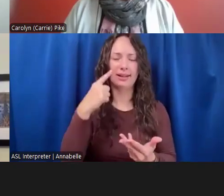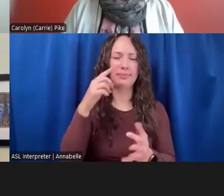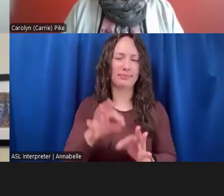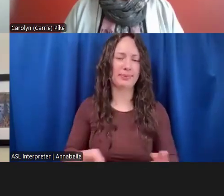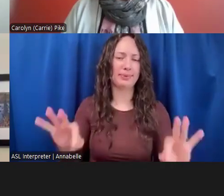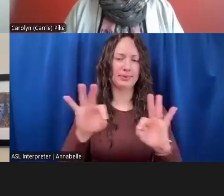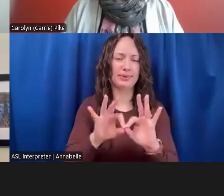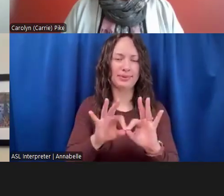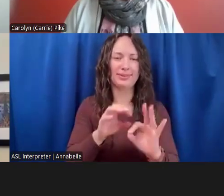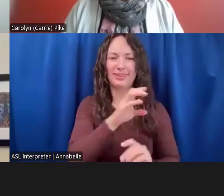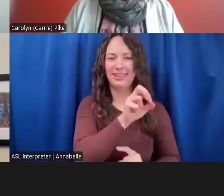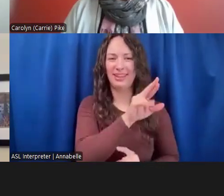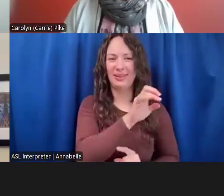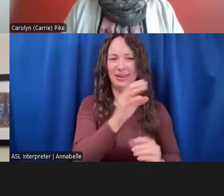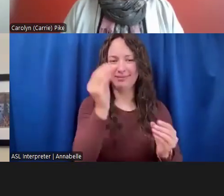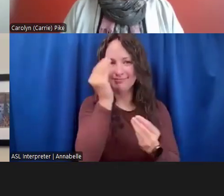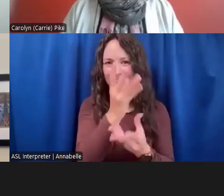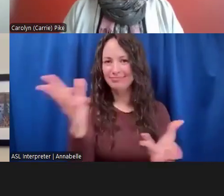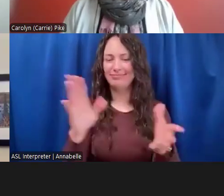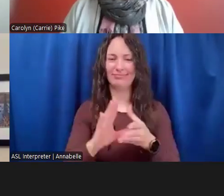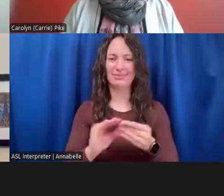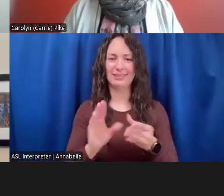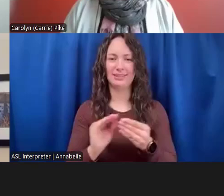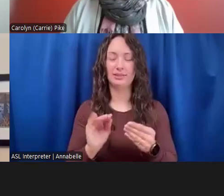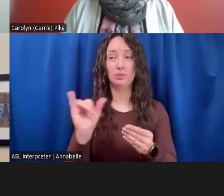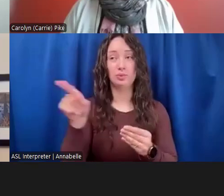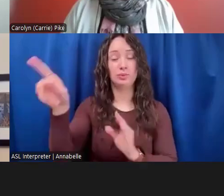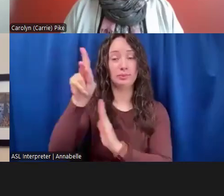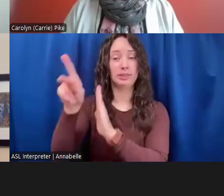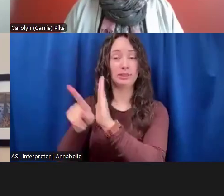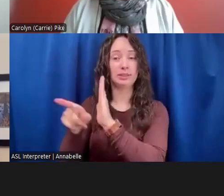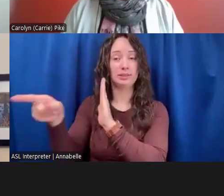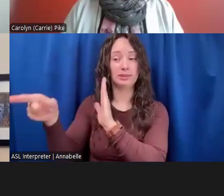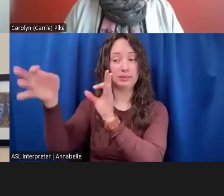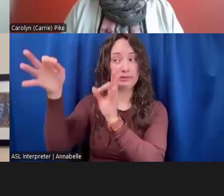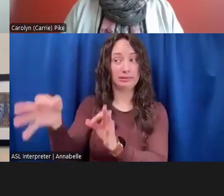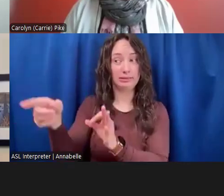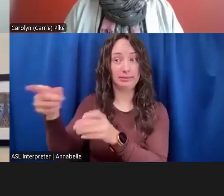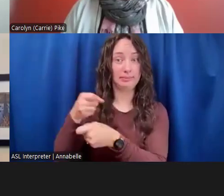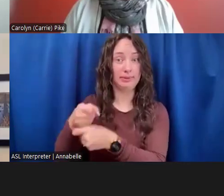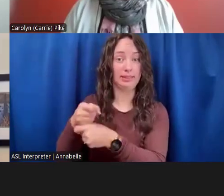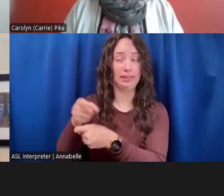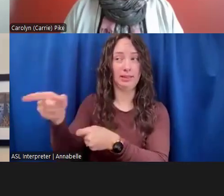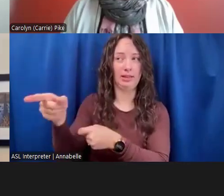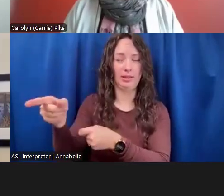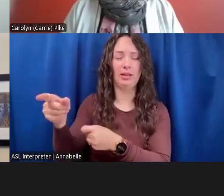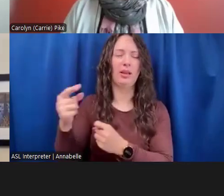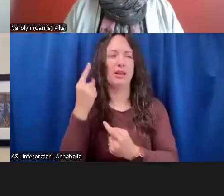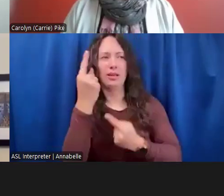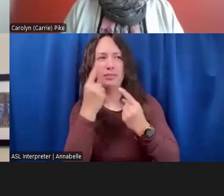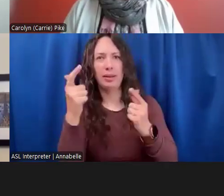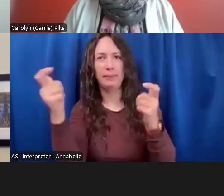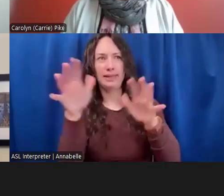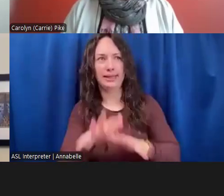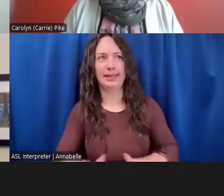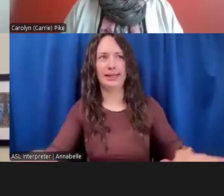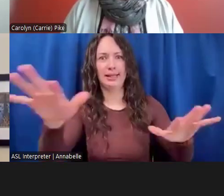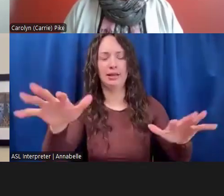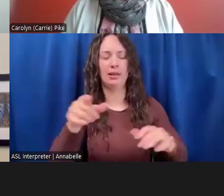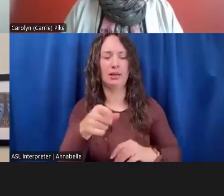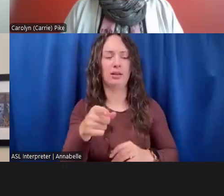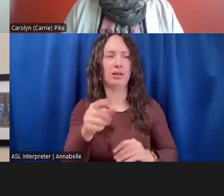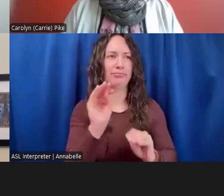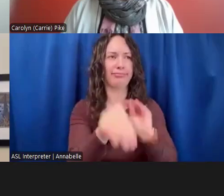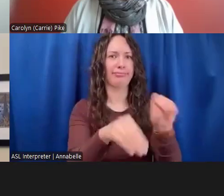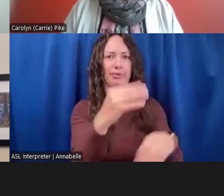the message out more broadly, especially to kind of policymakers that are thinking about like grand reforestation initiatives that, if they're going